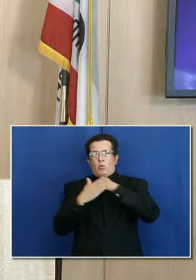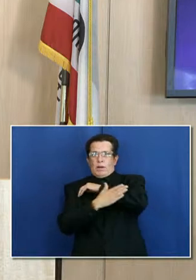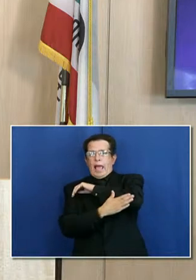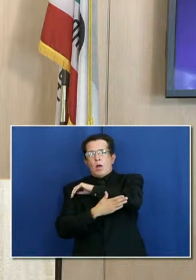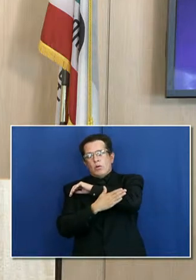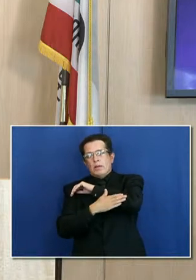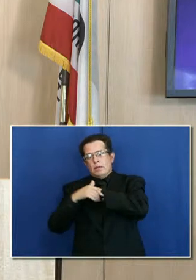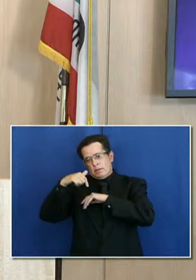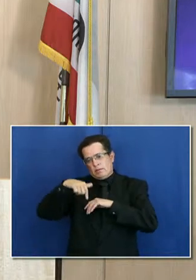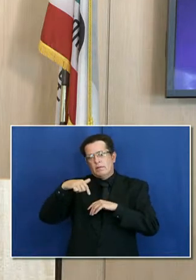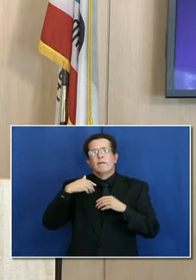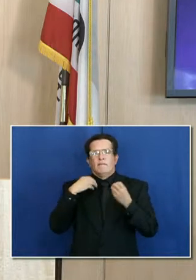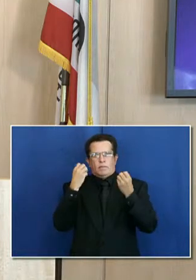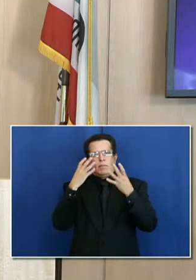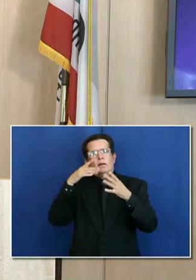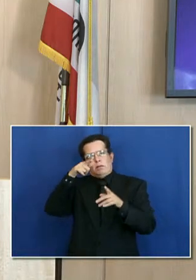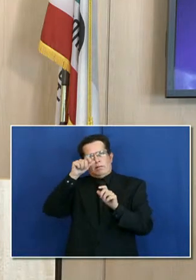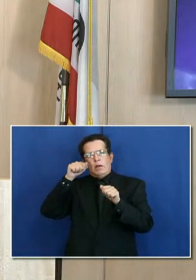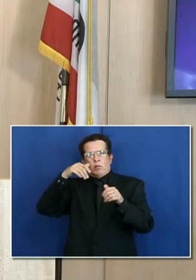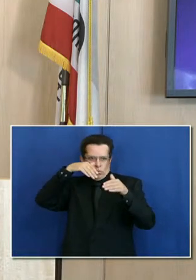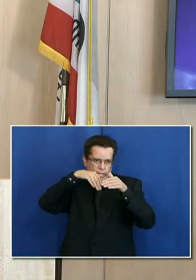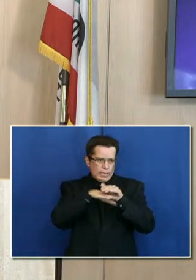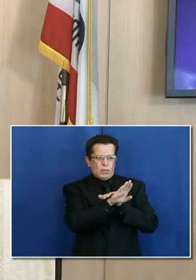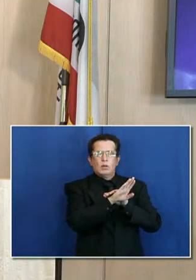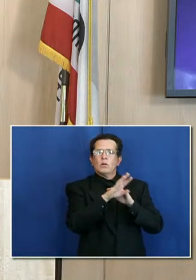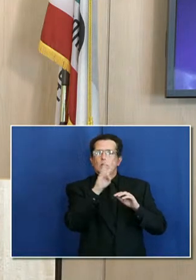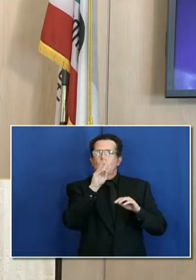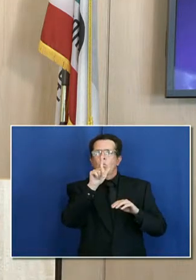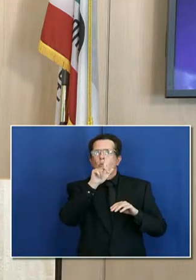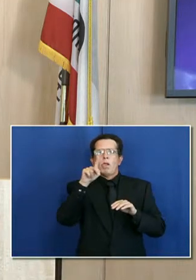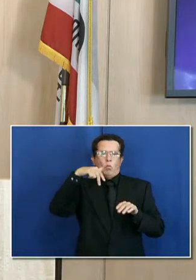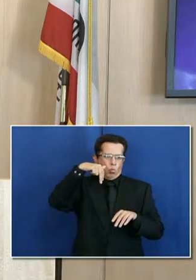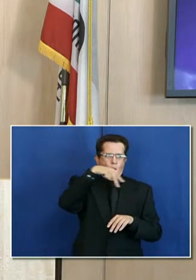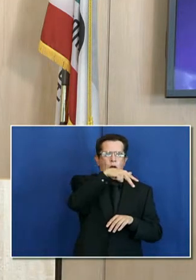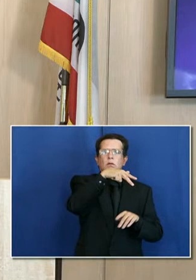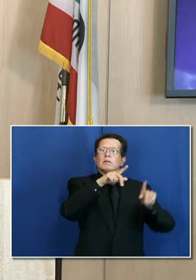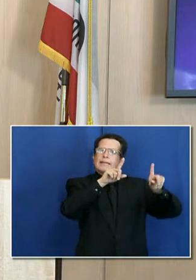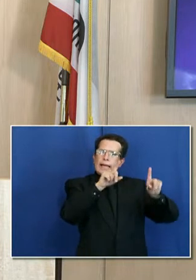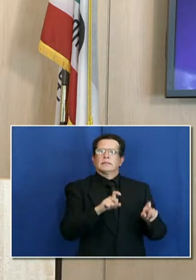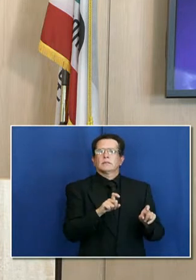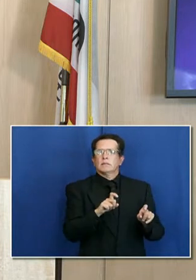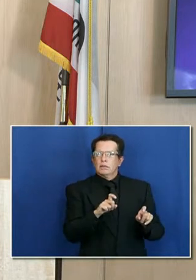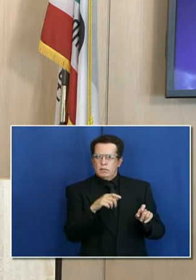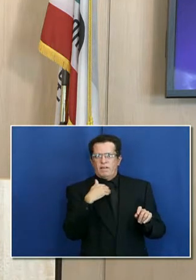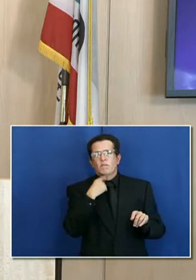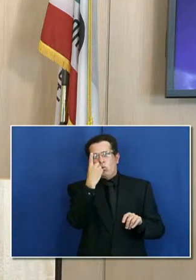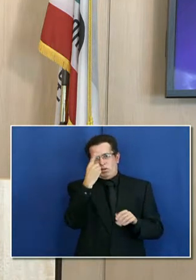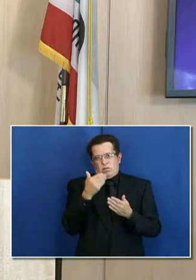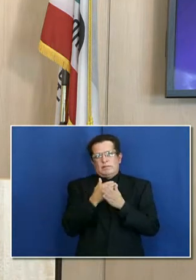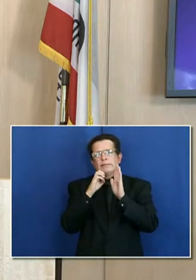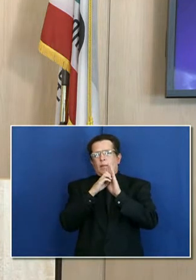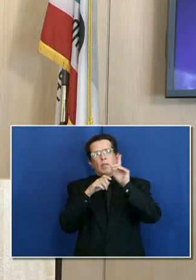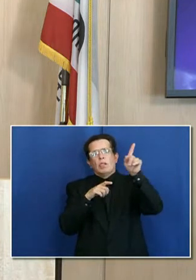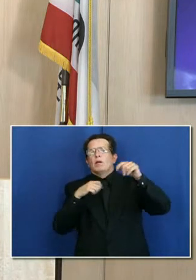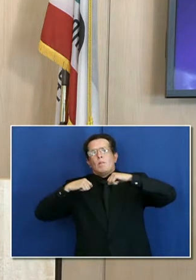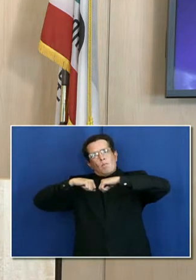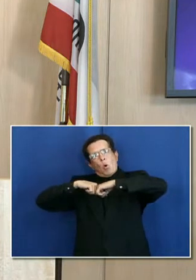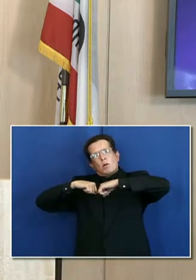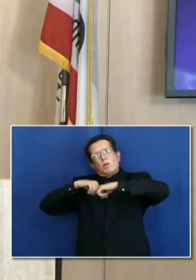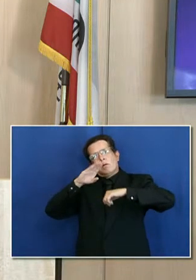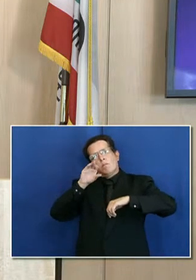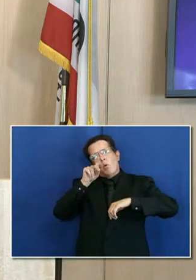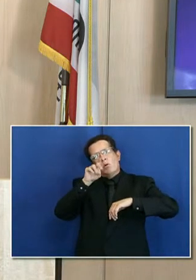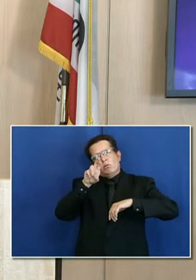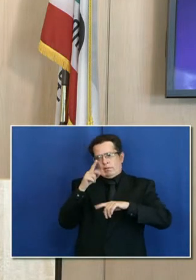opened several walk-up testing sites throughout the region. One example of that effort is the site that opened at the border crossing